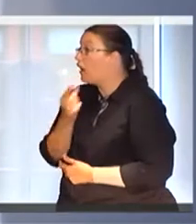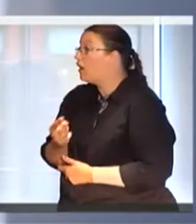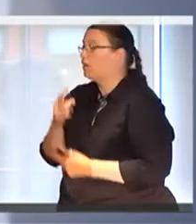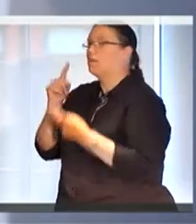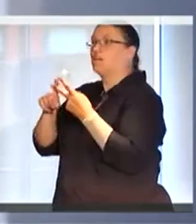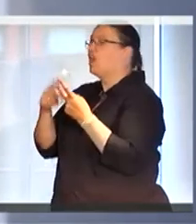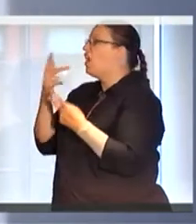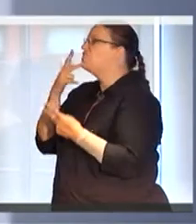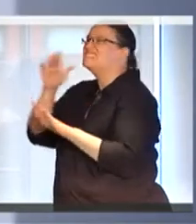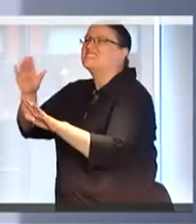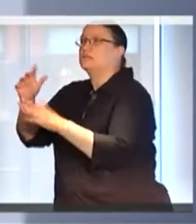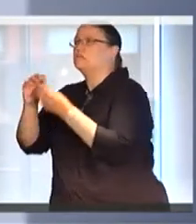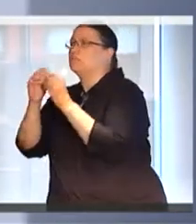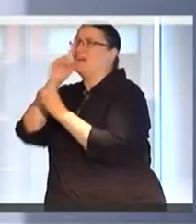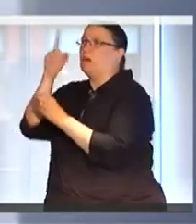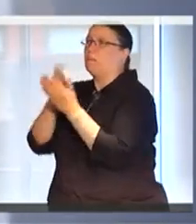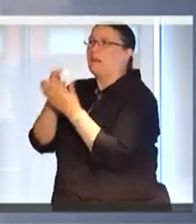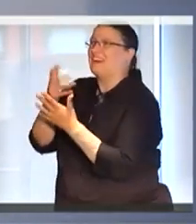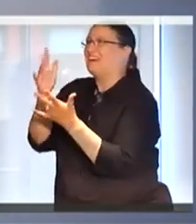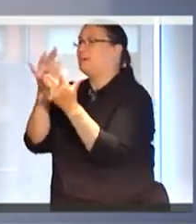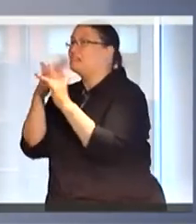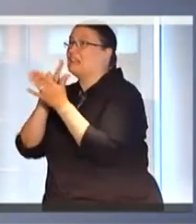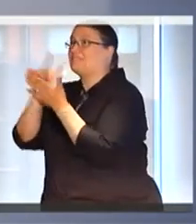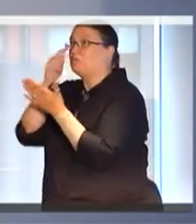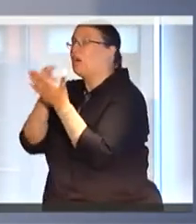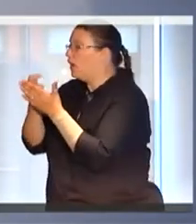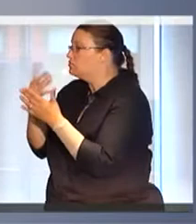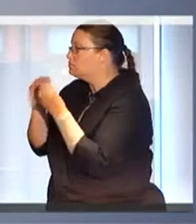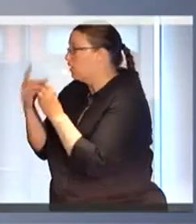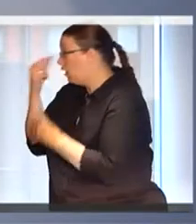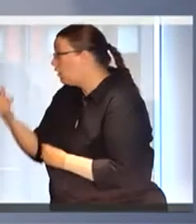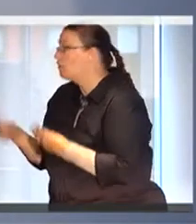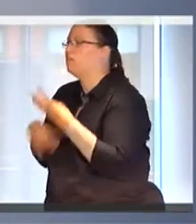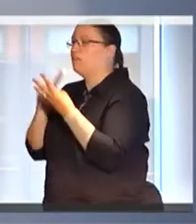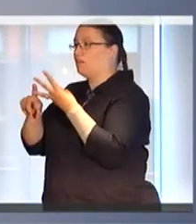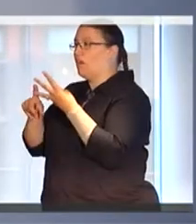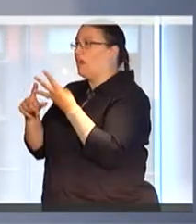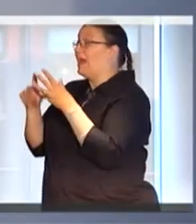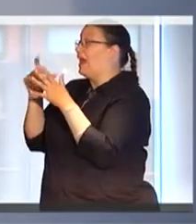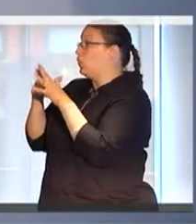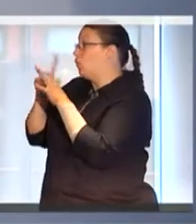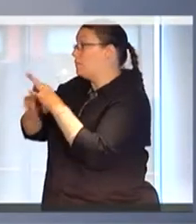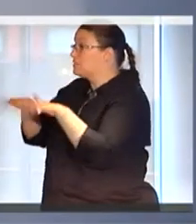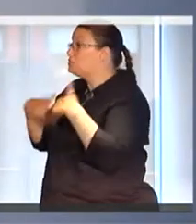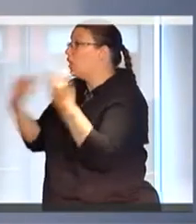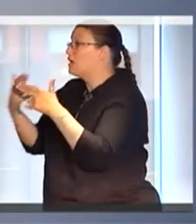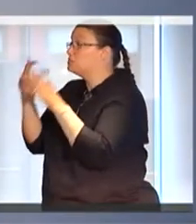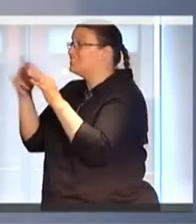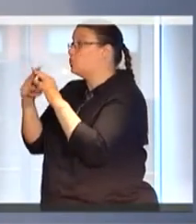financial hardship policy, direct debit policies, and equipment suppliers' disability